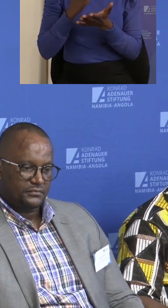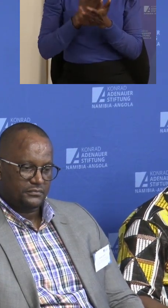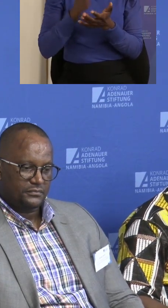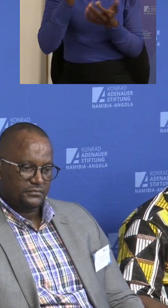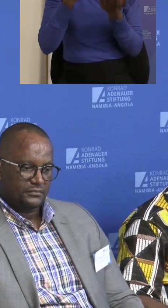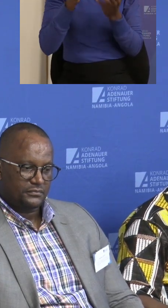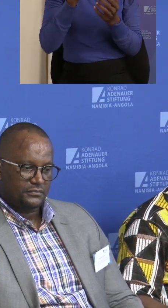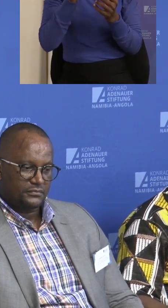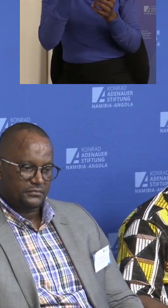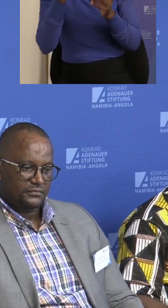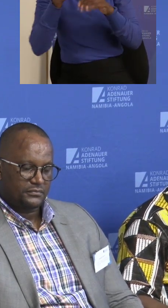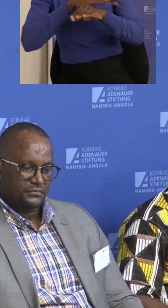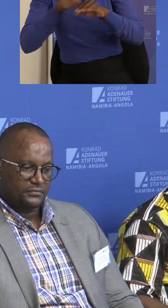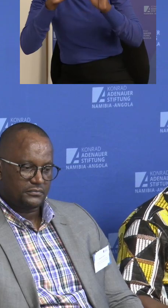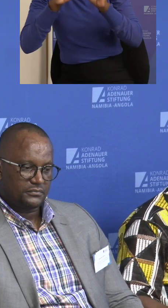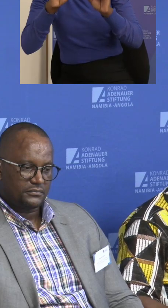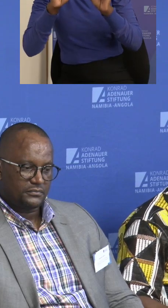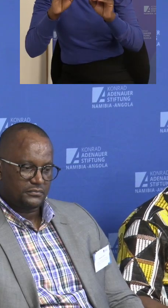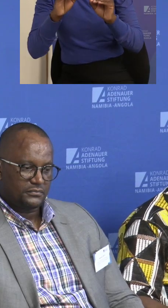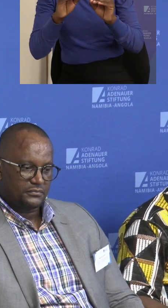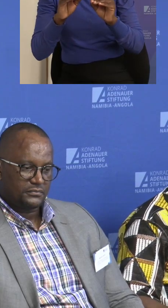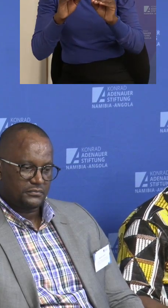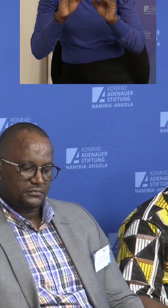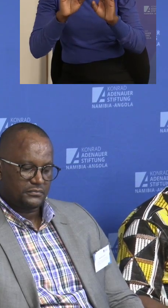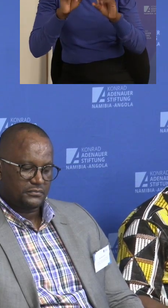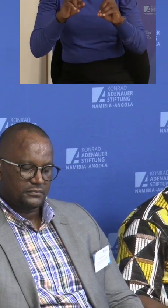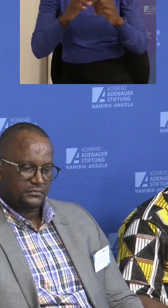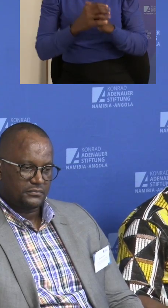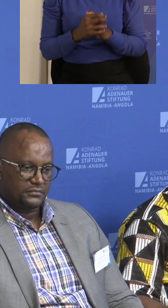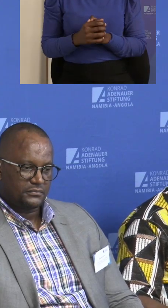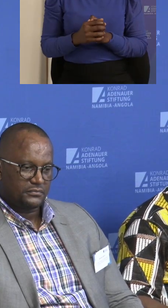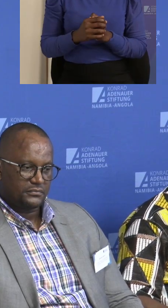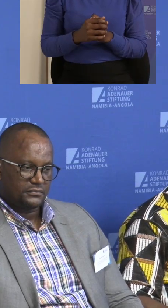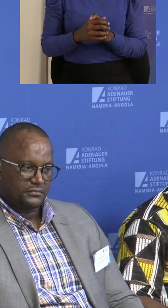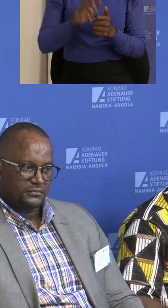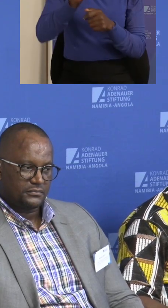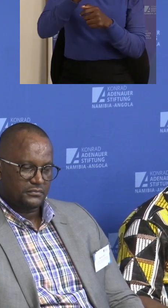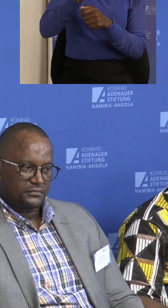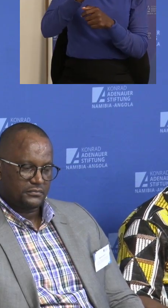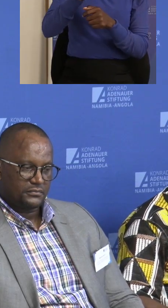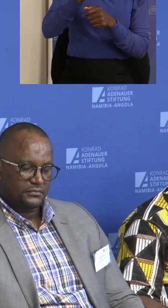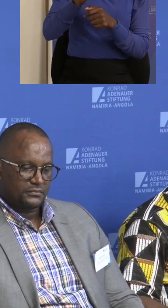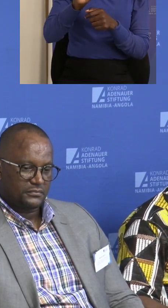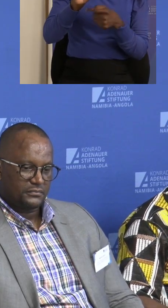of education. And it contributes